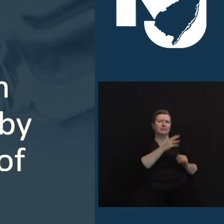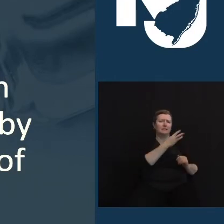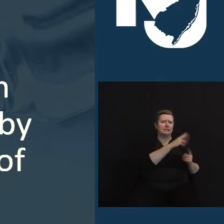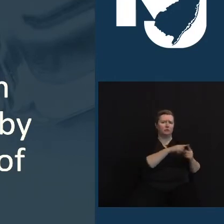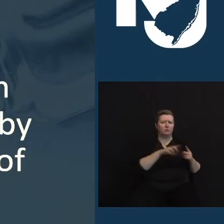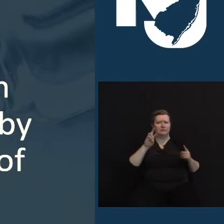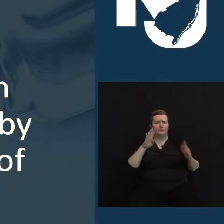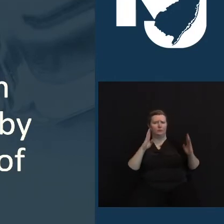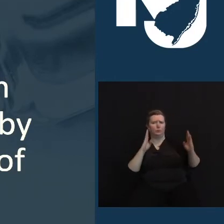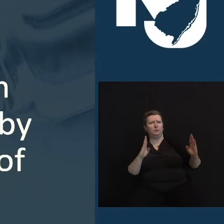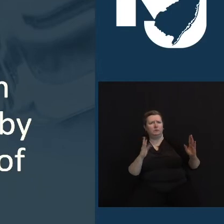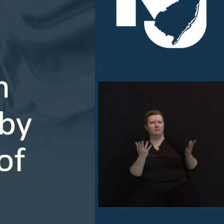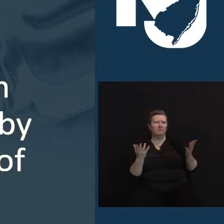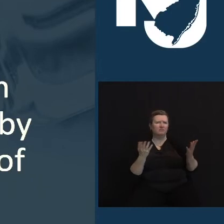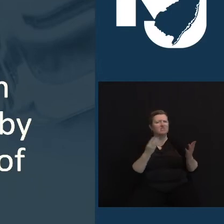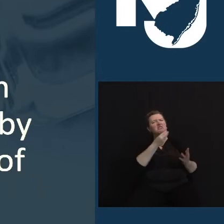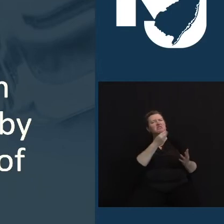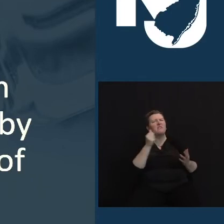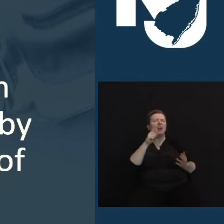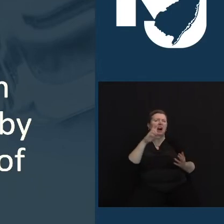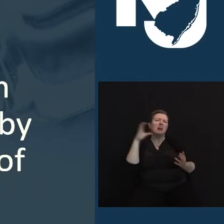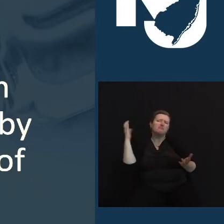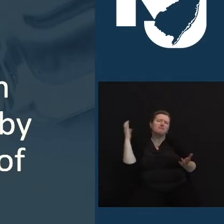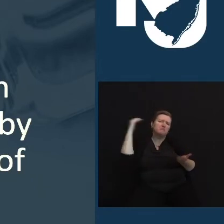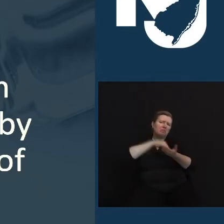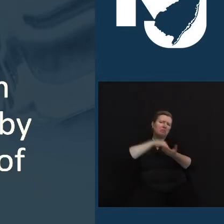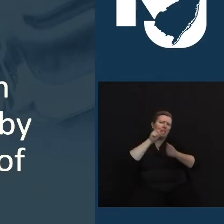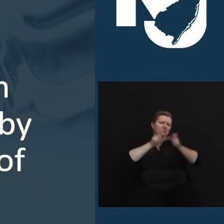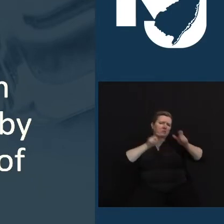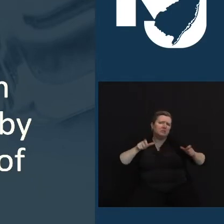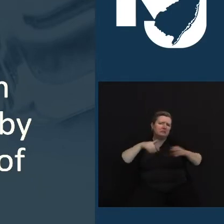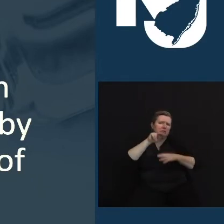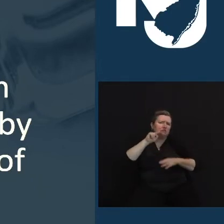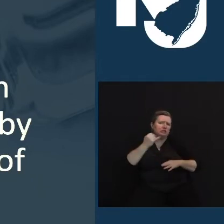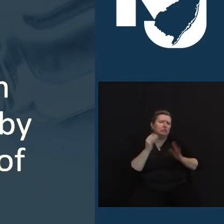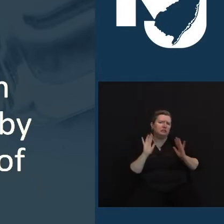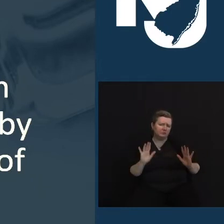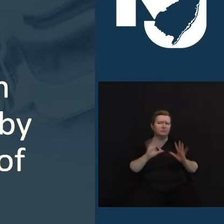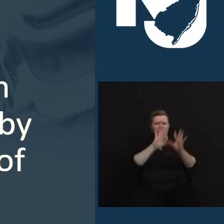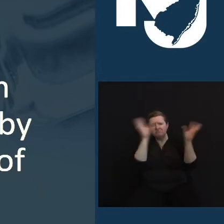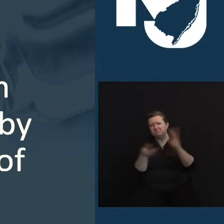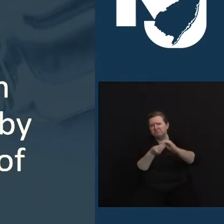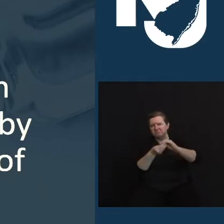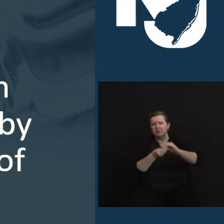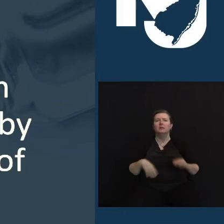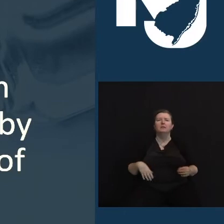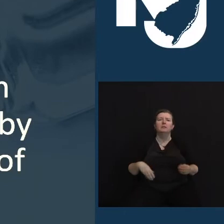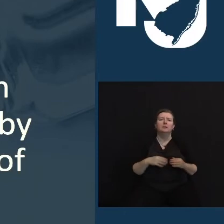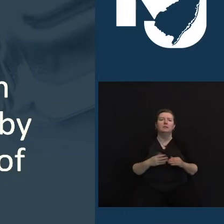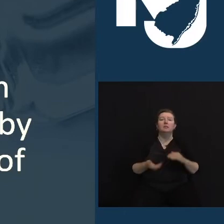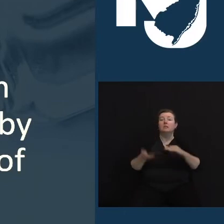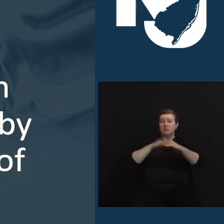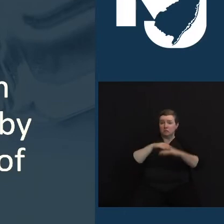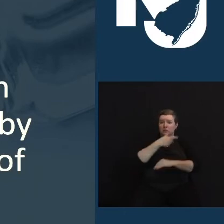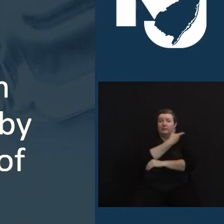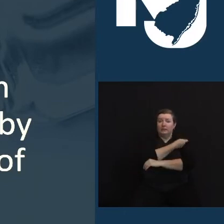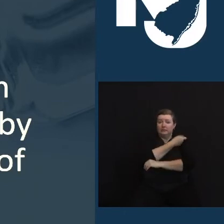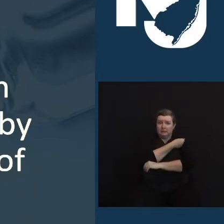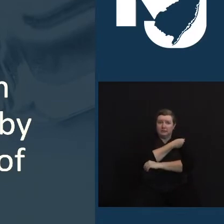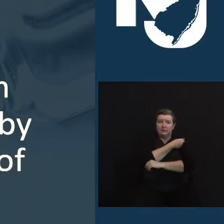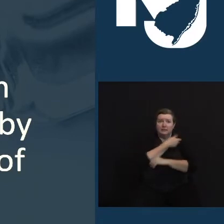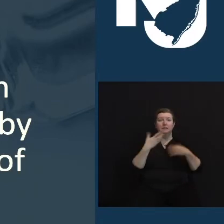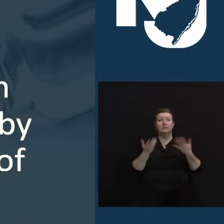as we previously said, we had expected to be able to expand our vaccination programs in waves, allowing more